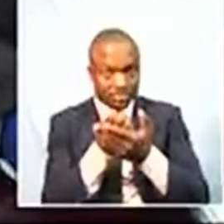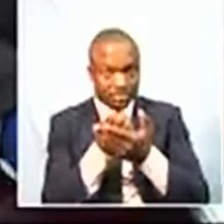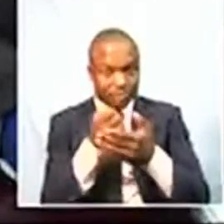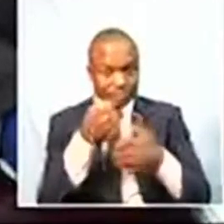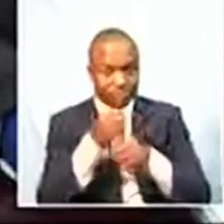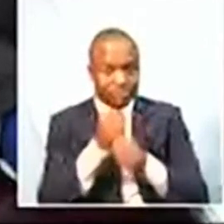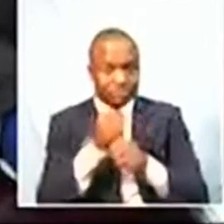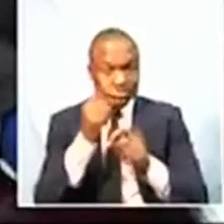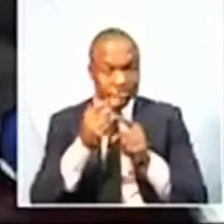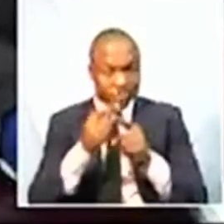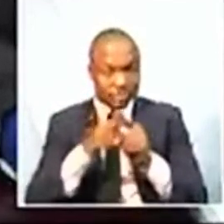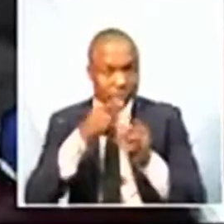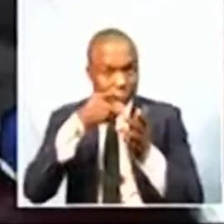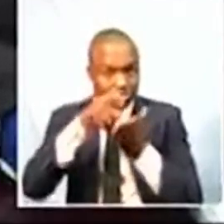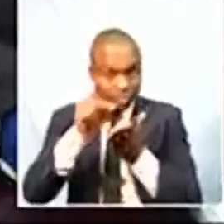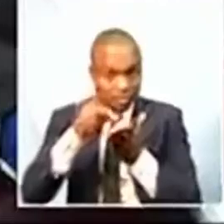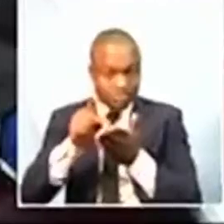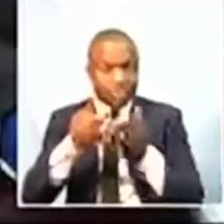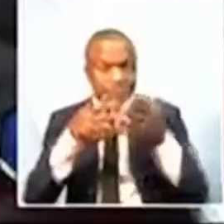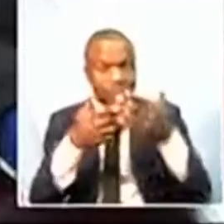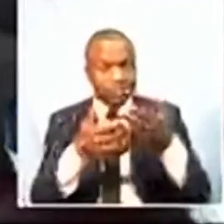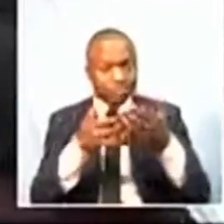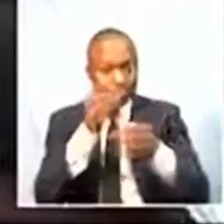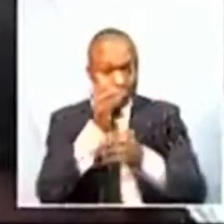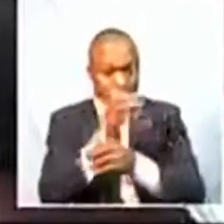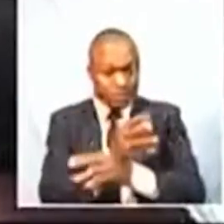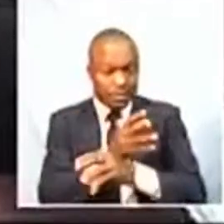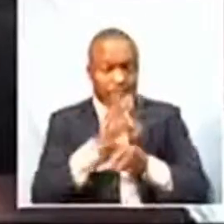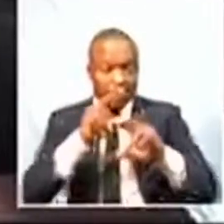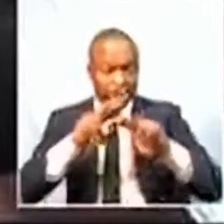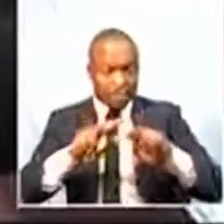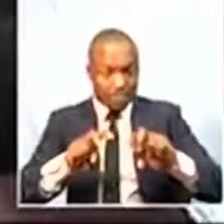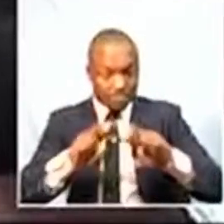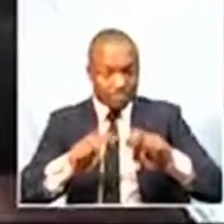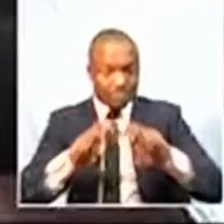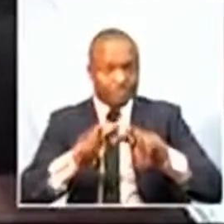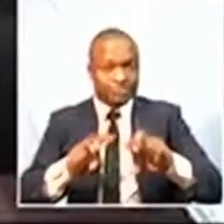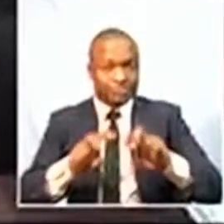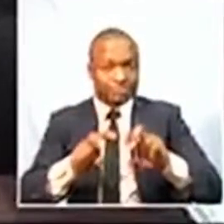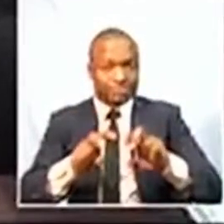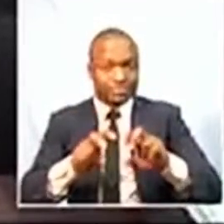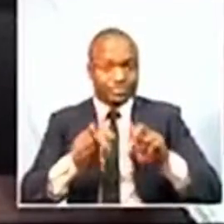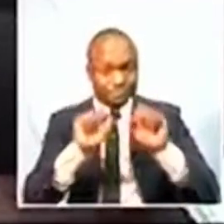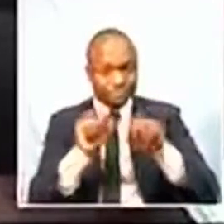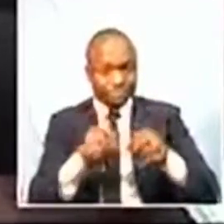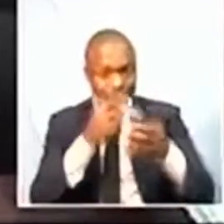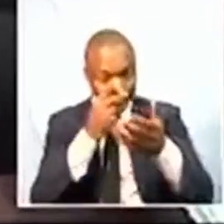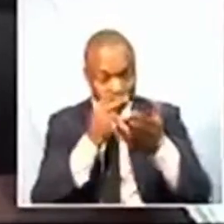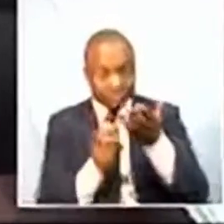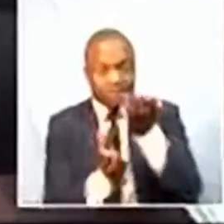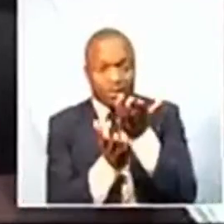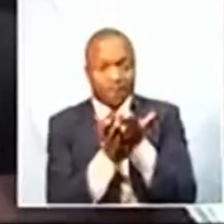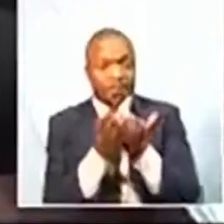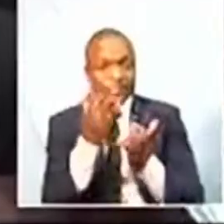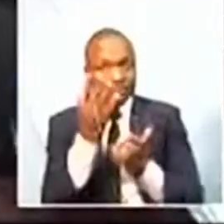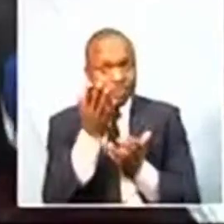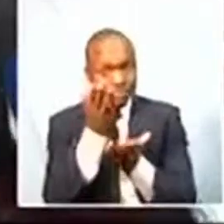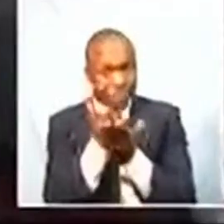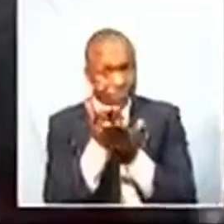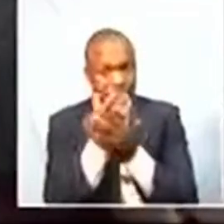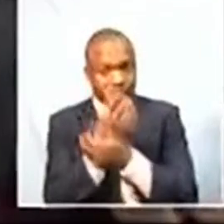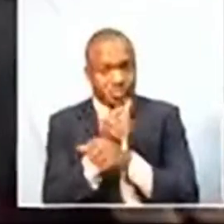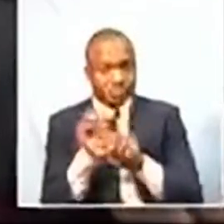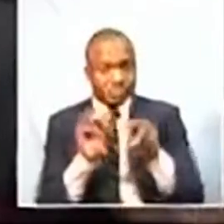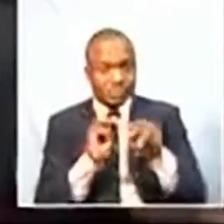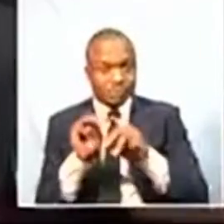monthly payments, and documents are available for verification. Refer to Appendix 5. The major measure, management